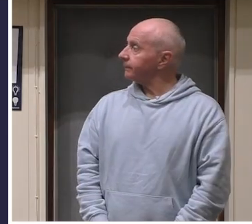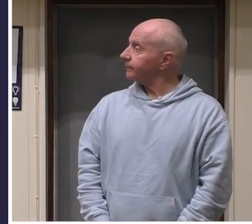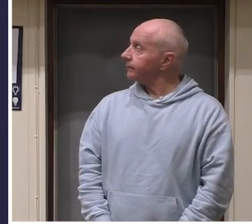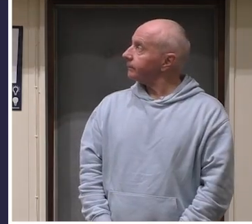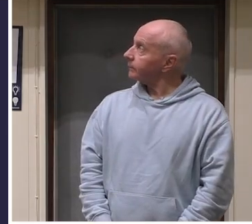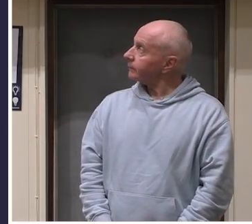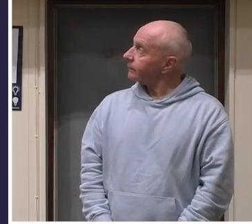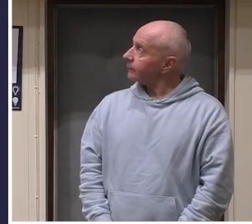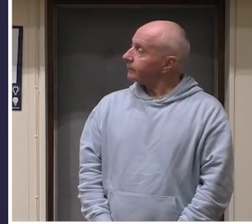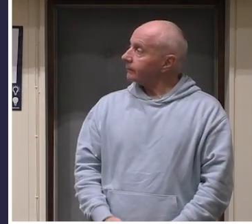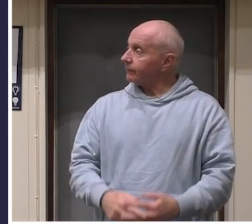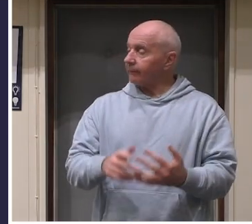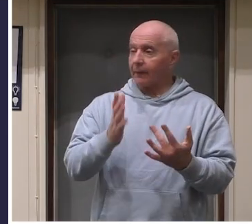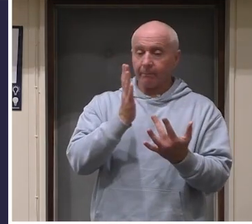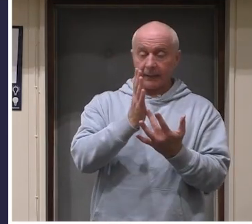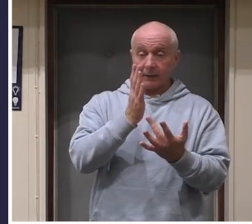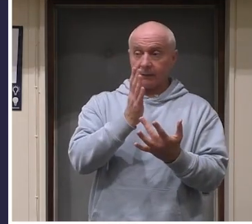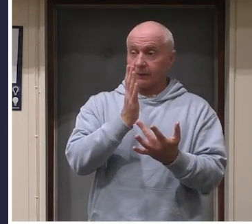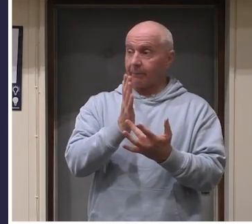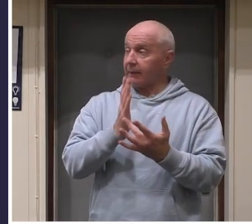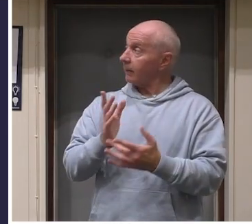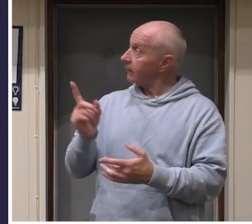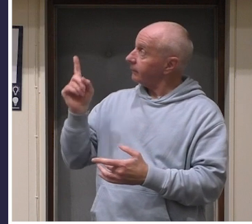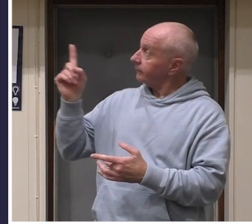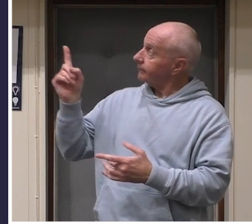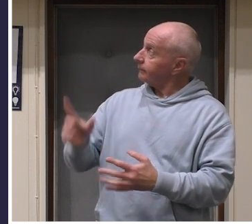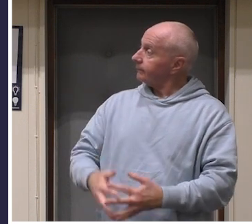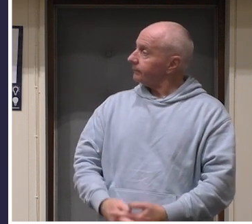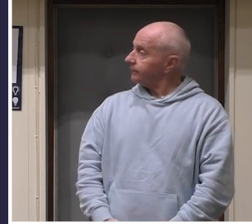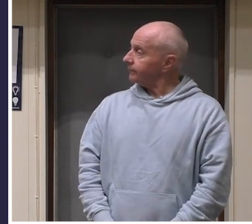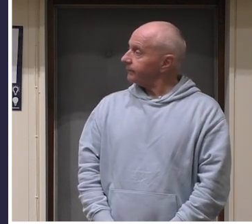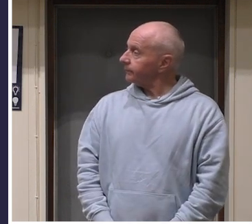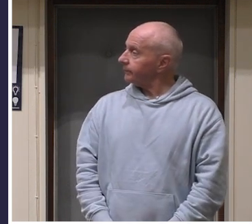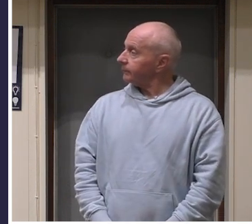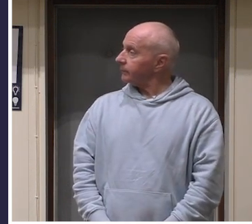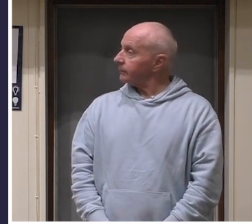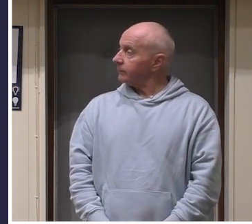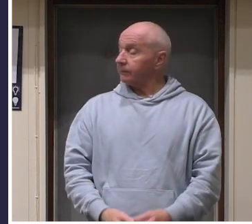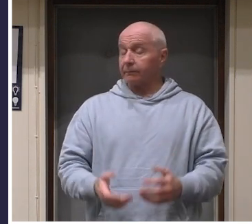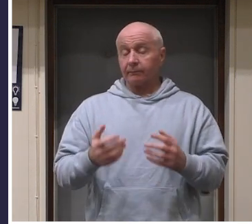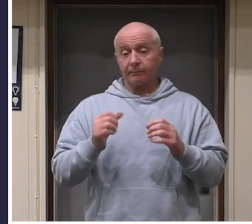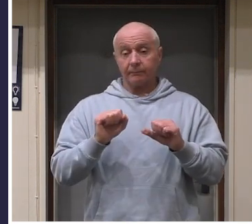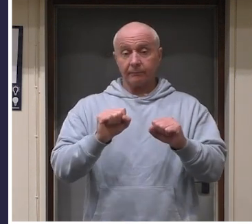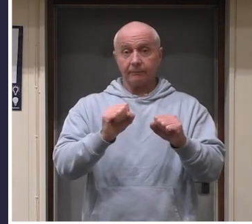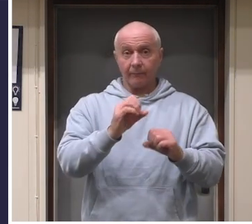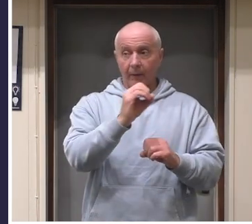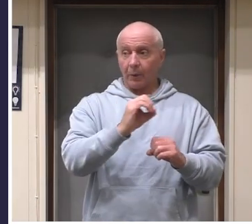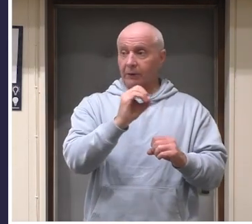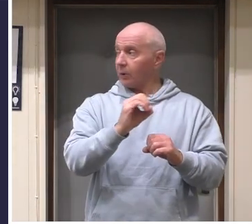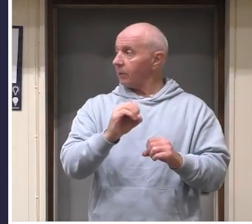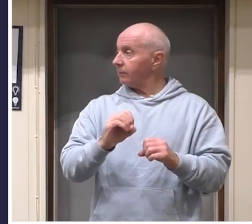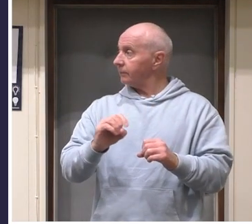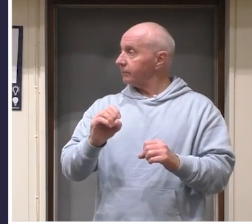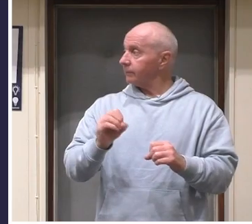promising approaches. The middle one, for example, is really fantastic, is your particle is moving back and forth. It's